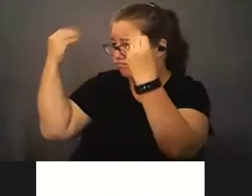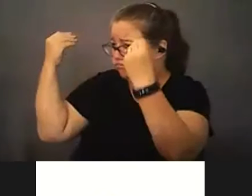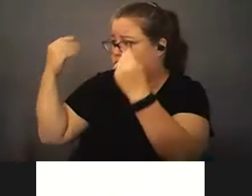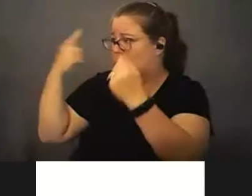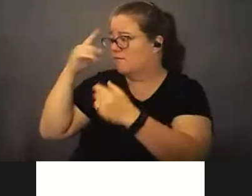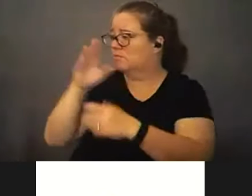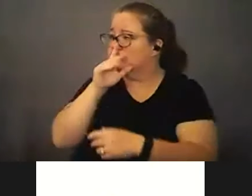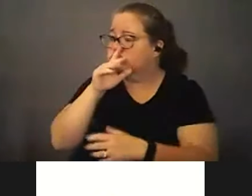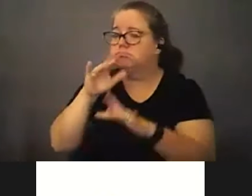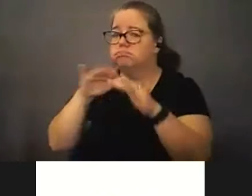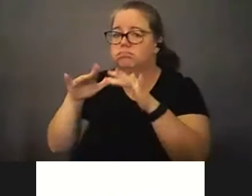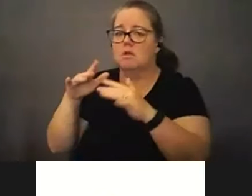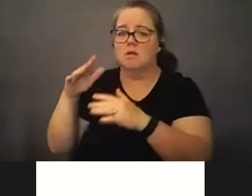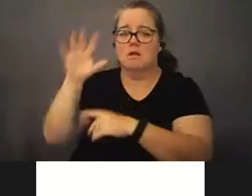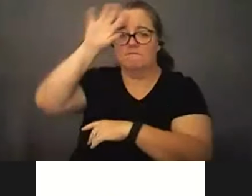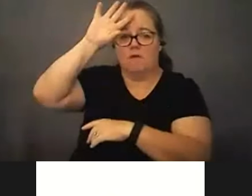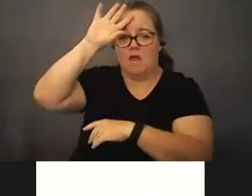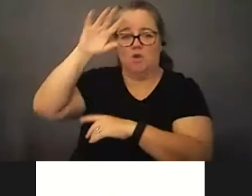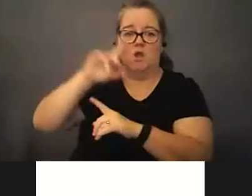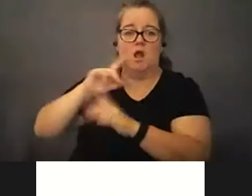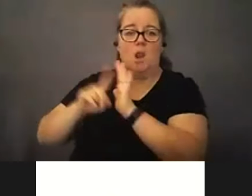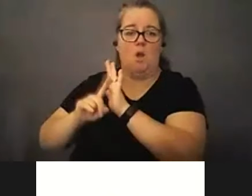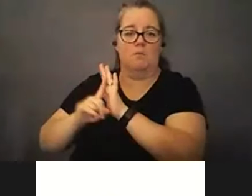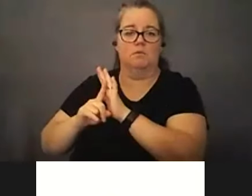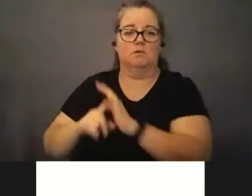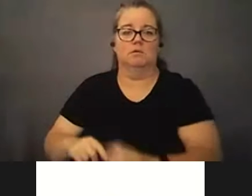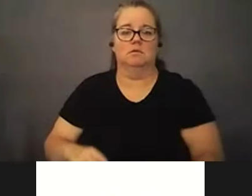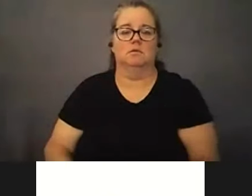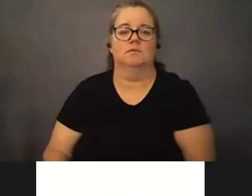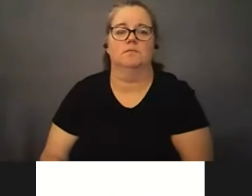speaking fire alarm. All of our